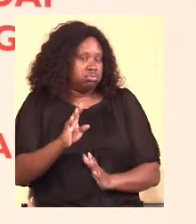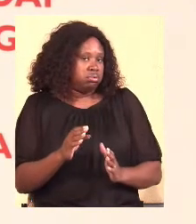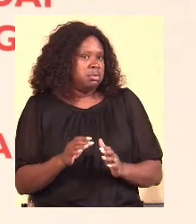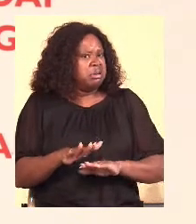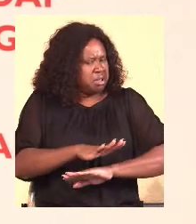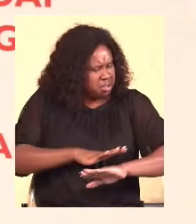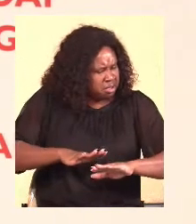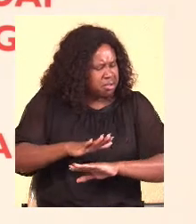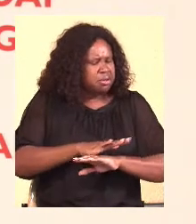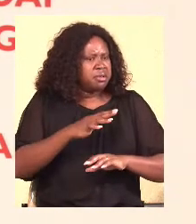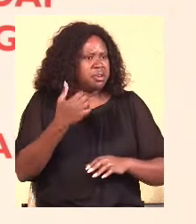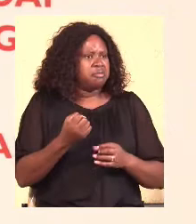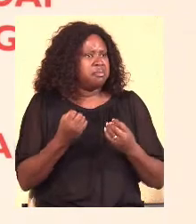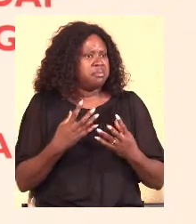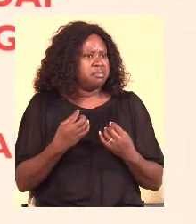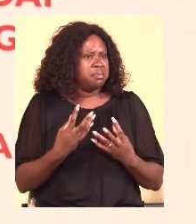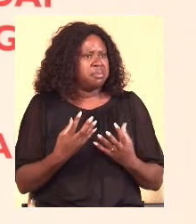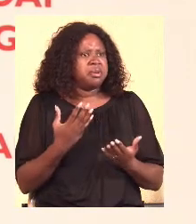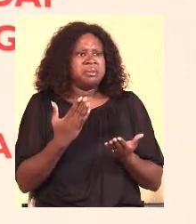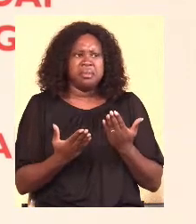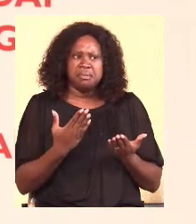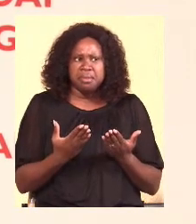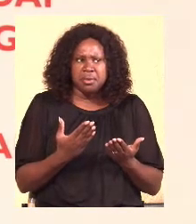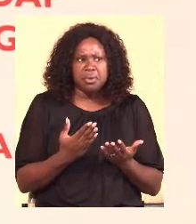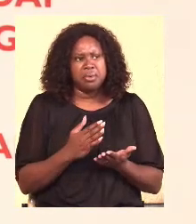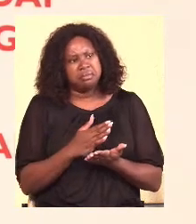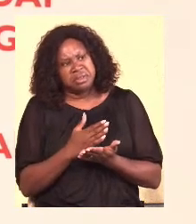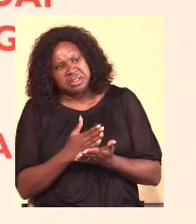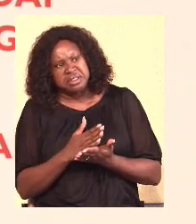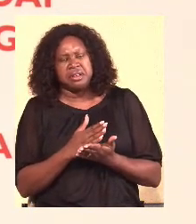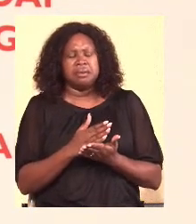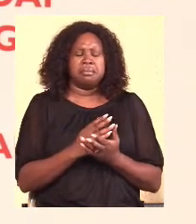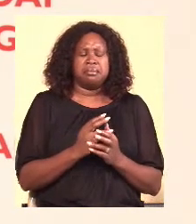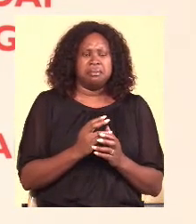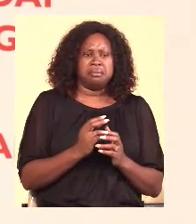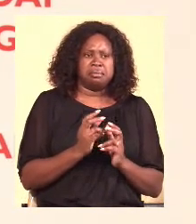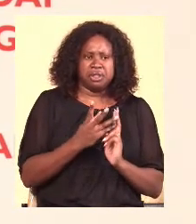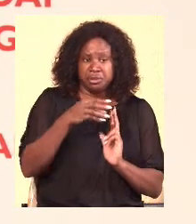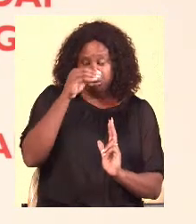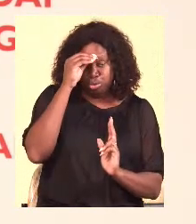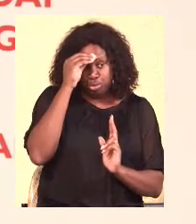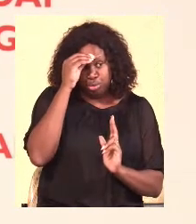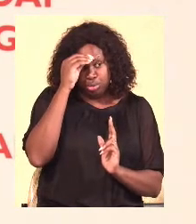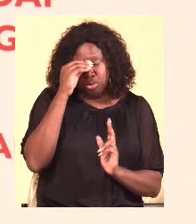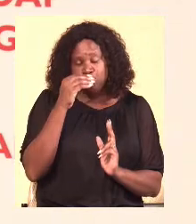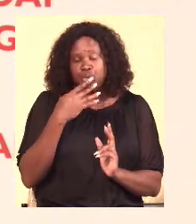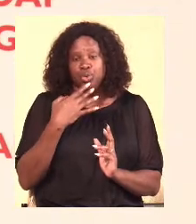of majorities maybe, or a certain number of students that are